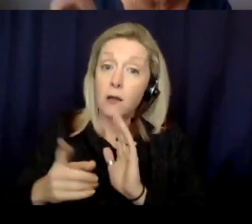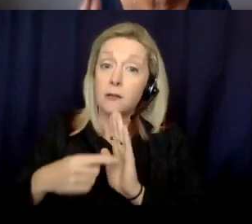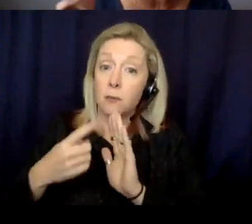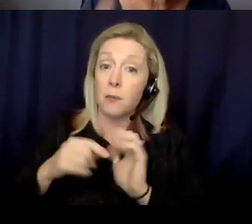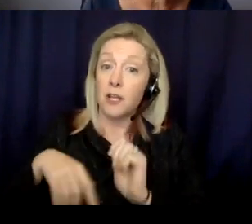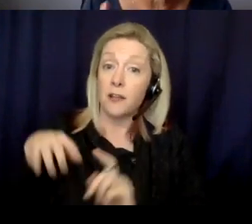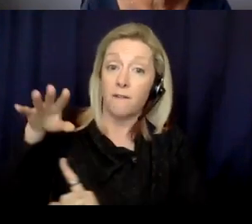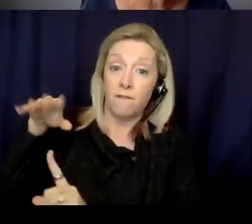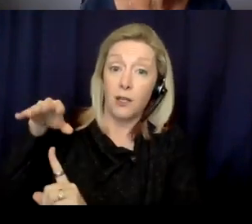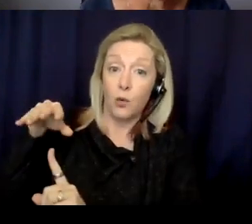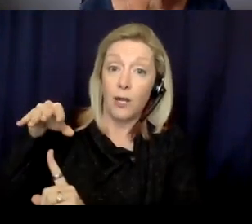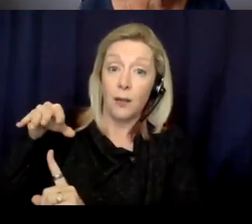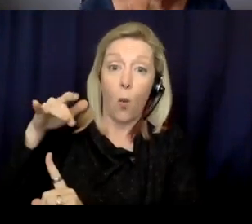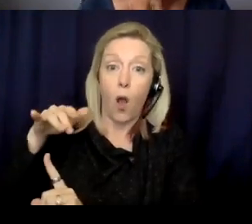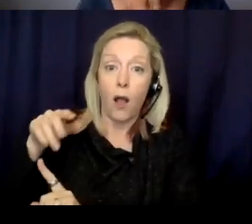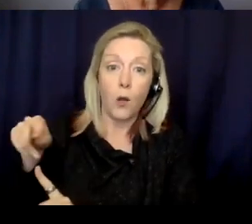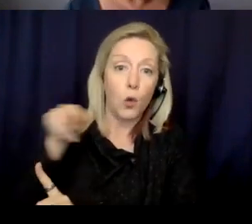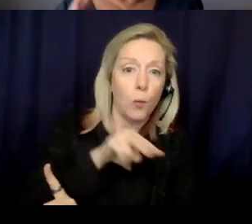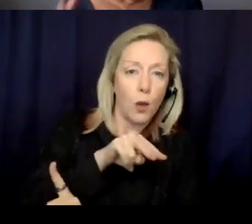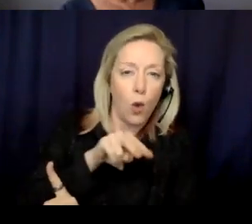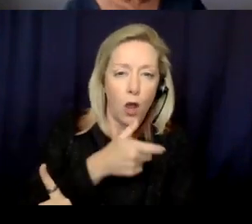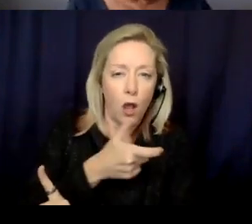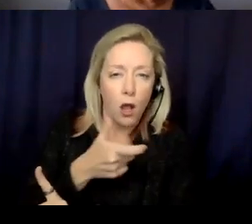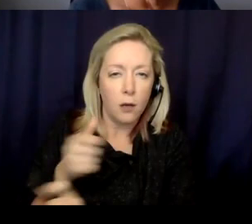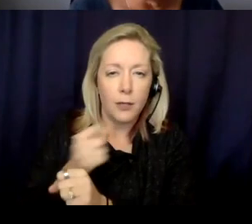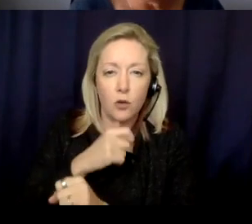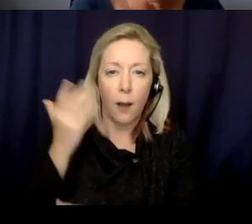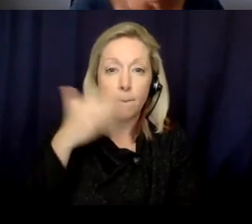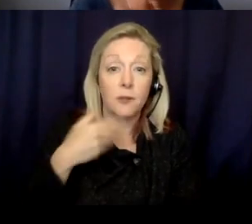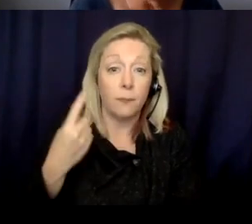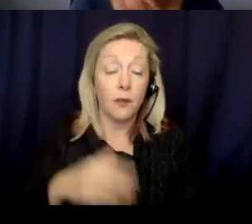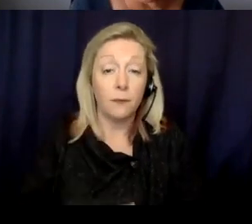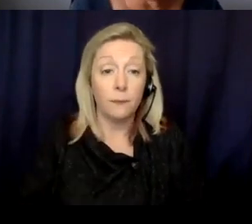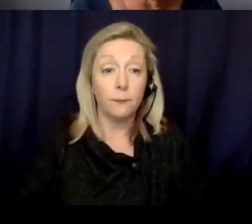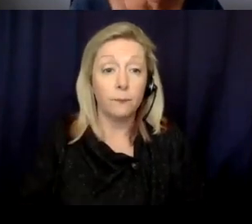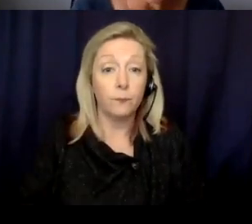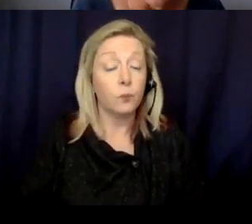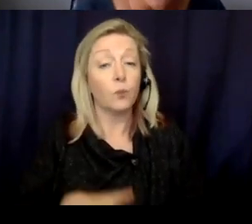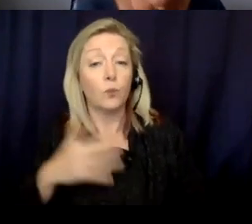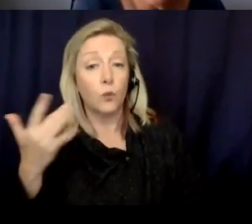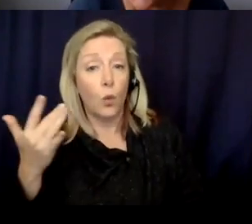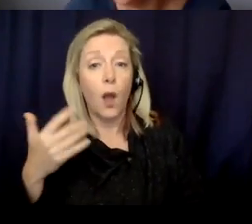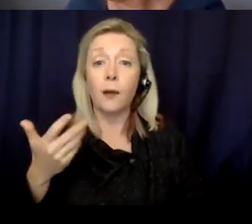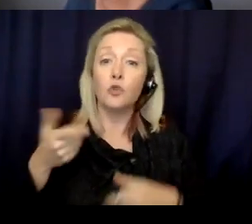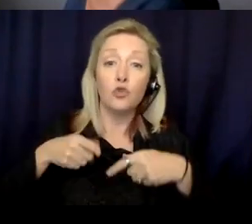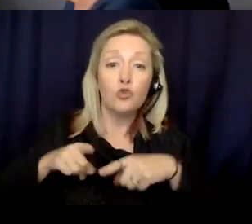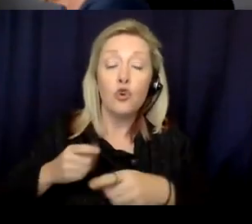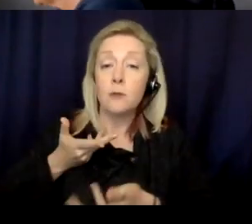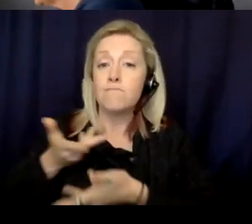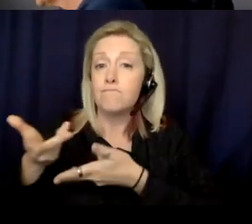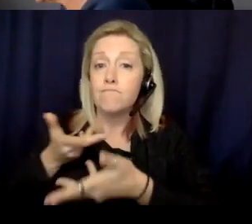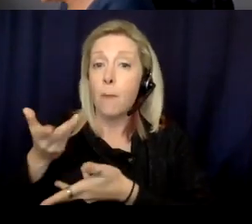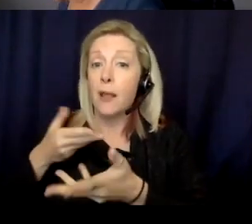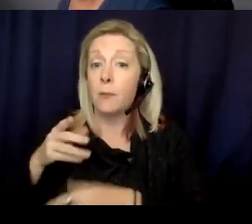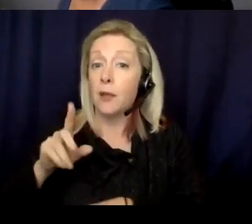that I don't miss things. Because as we're working with kids and as something happens, we turn and